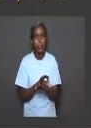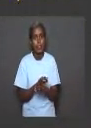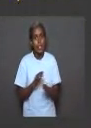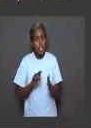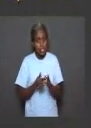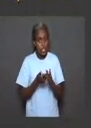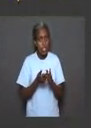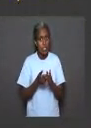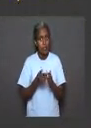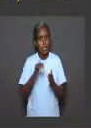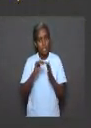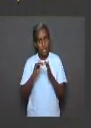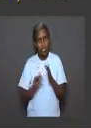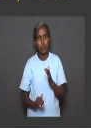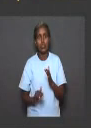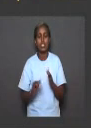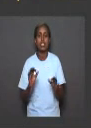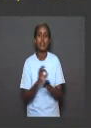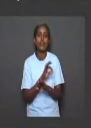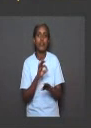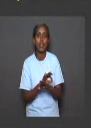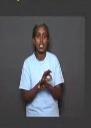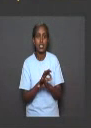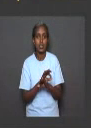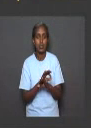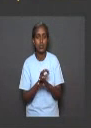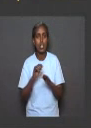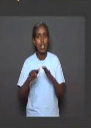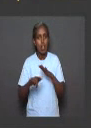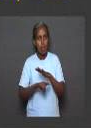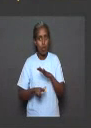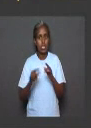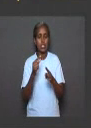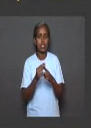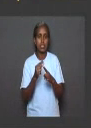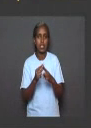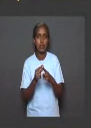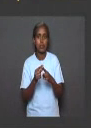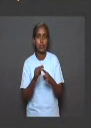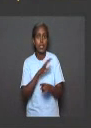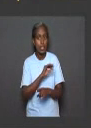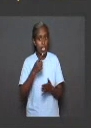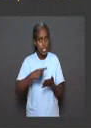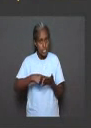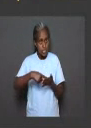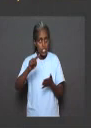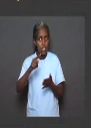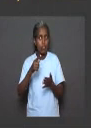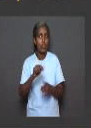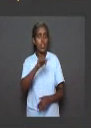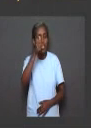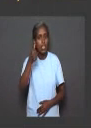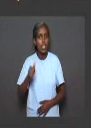Start by reducing the function to its lowest terms and check for